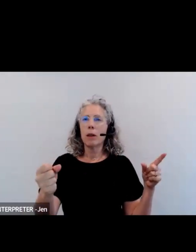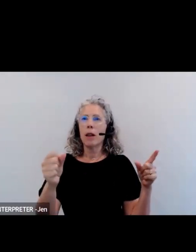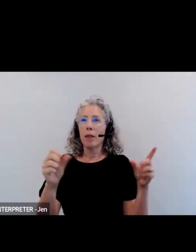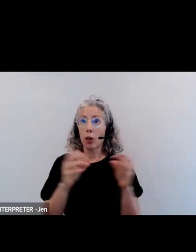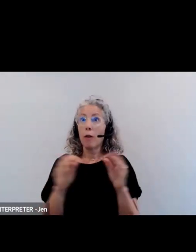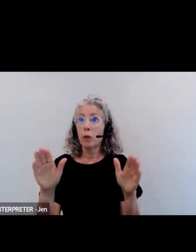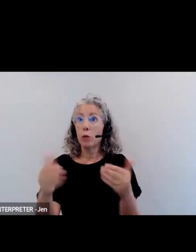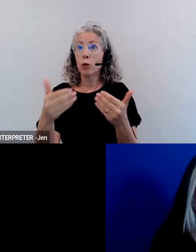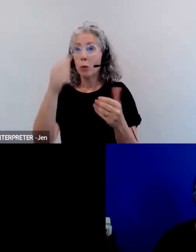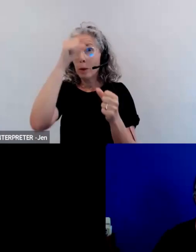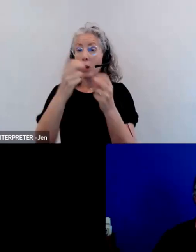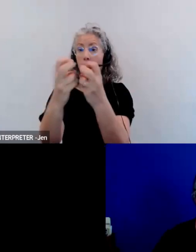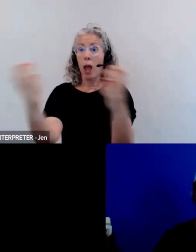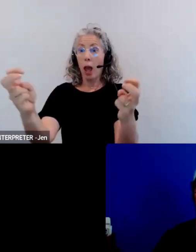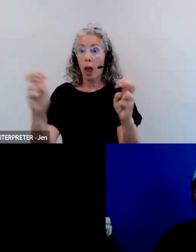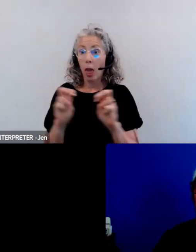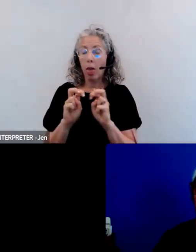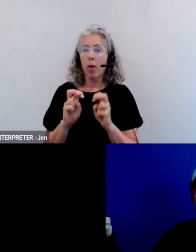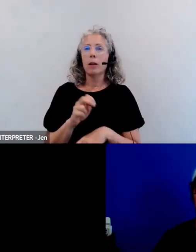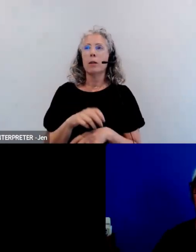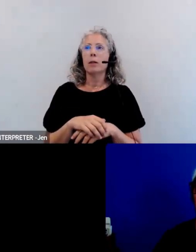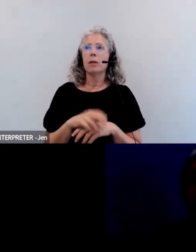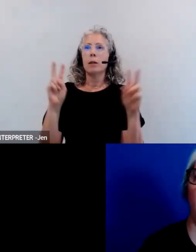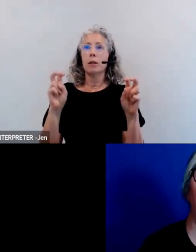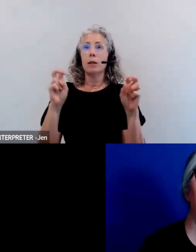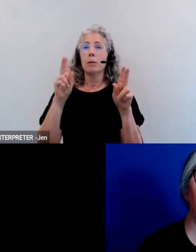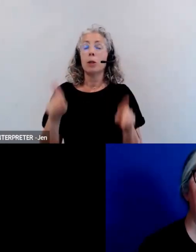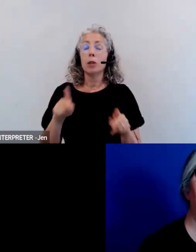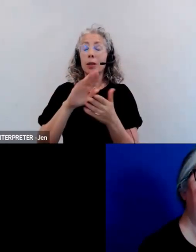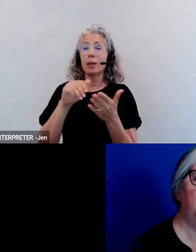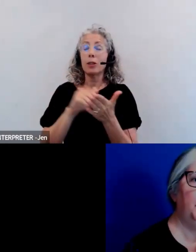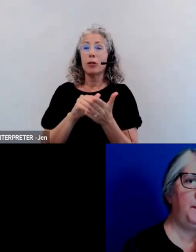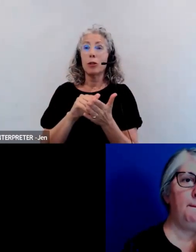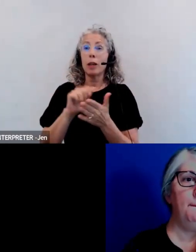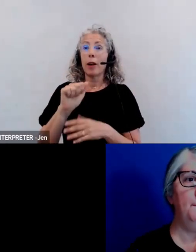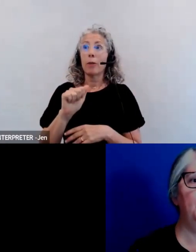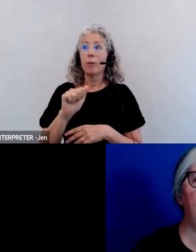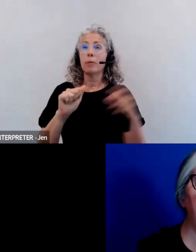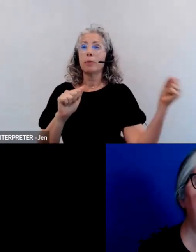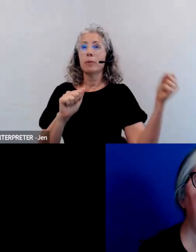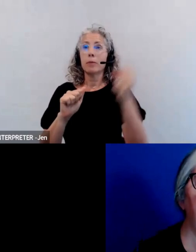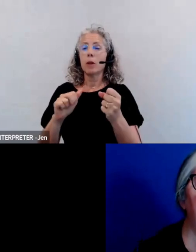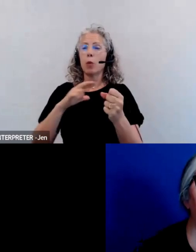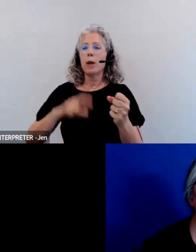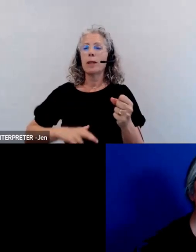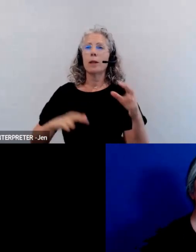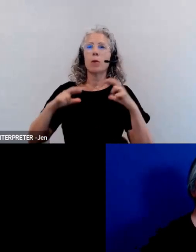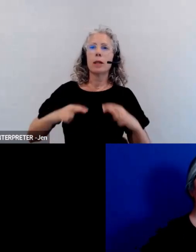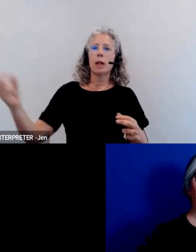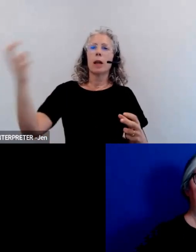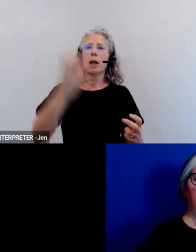care was happening. So-called person-centered care, and to bring in resident after